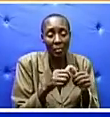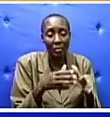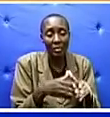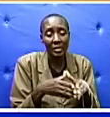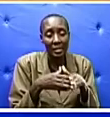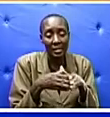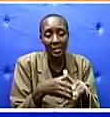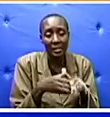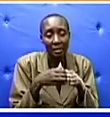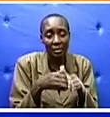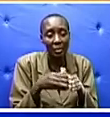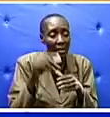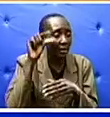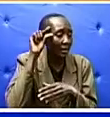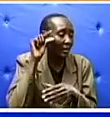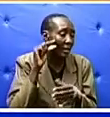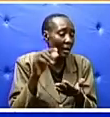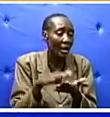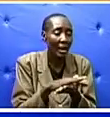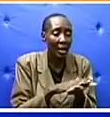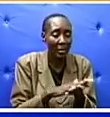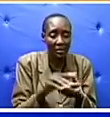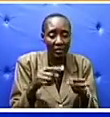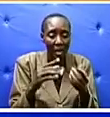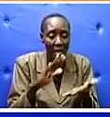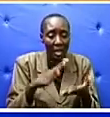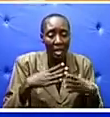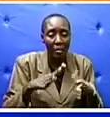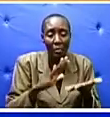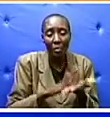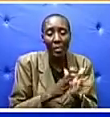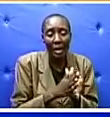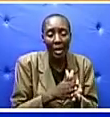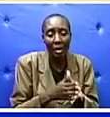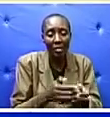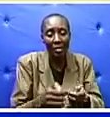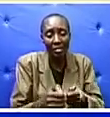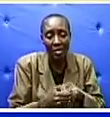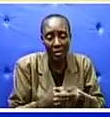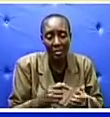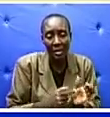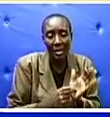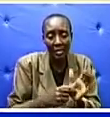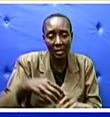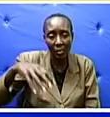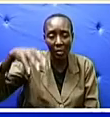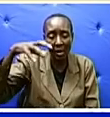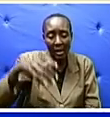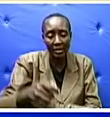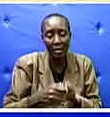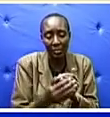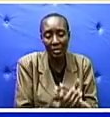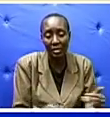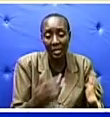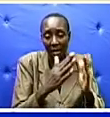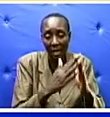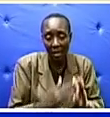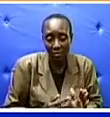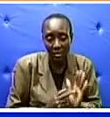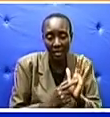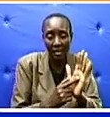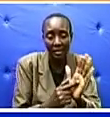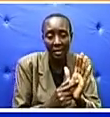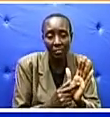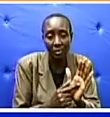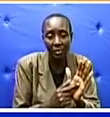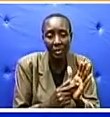gender-based violence. You know, like people get raped, people, like we have adults raping kids in the house, you know, like uncles and what have you.